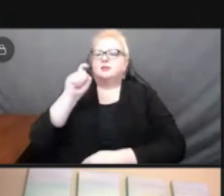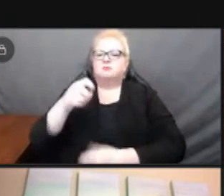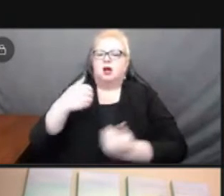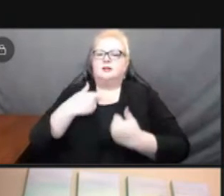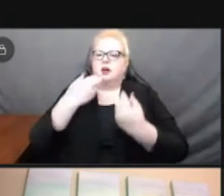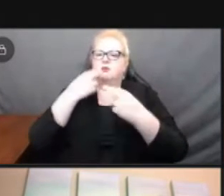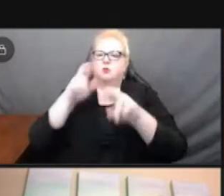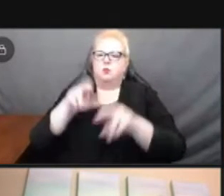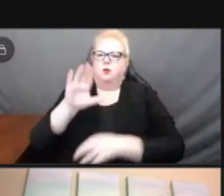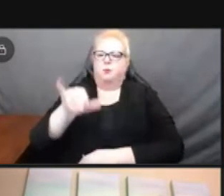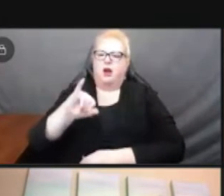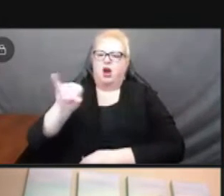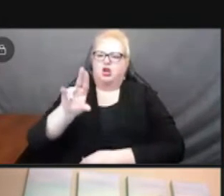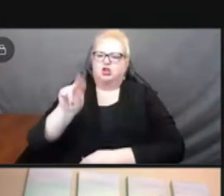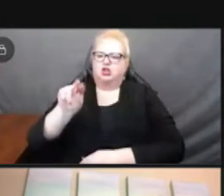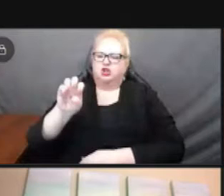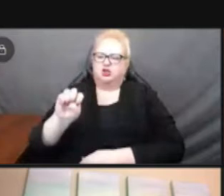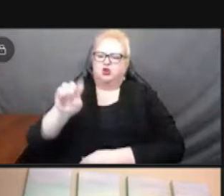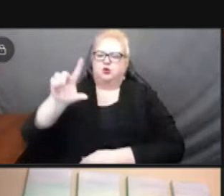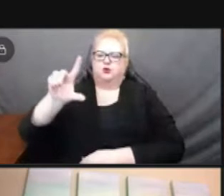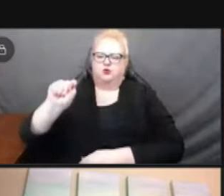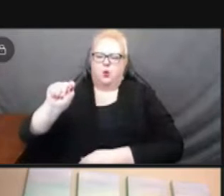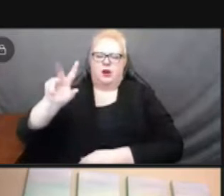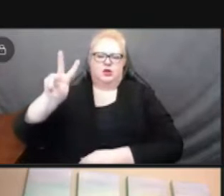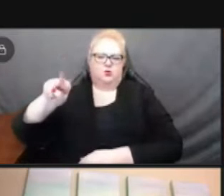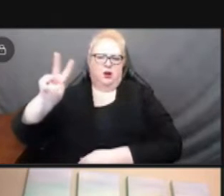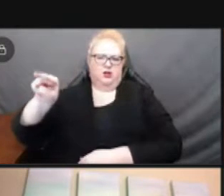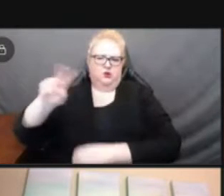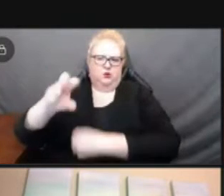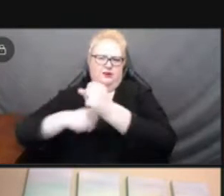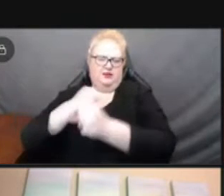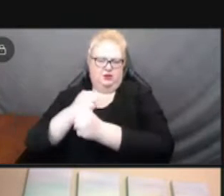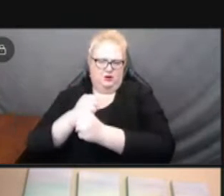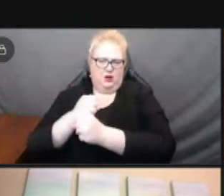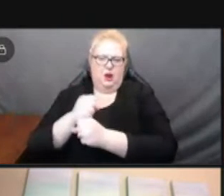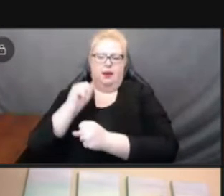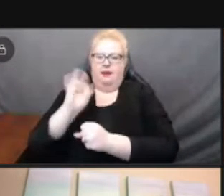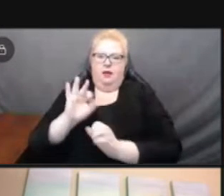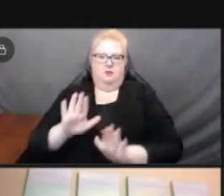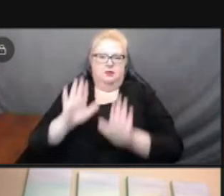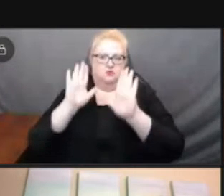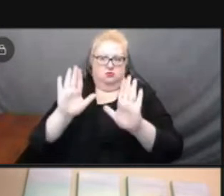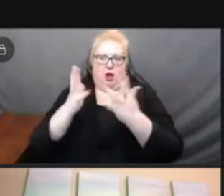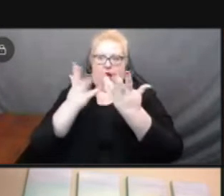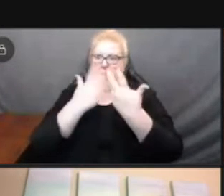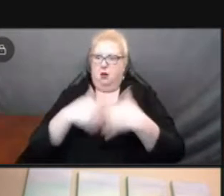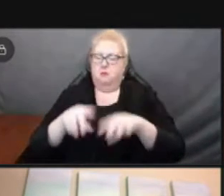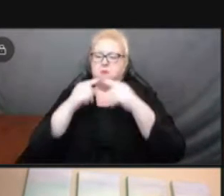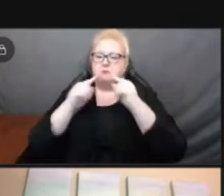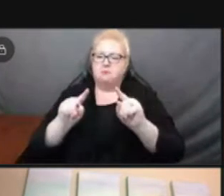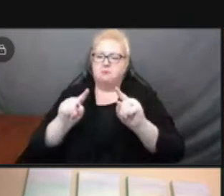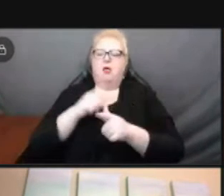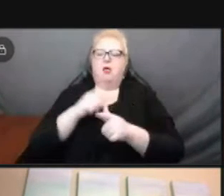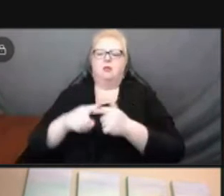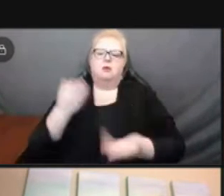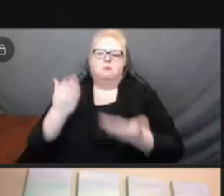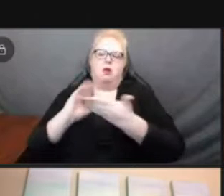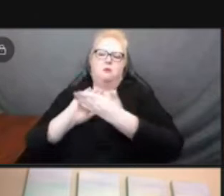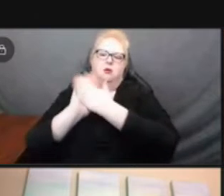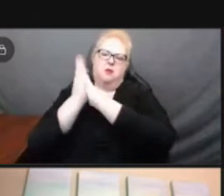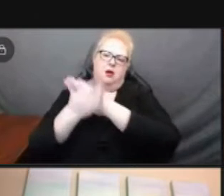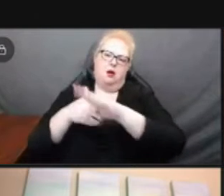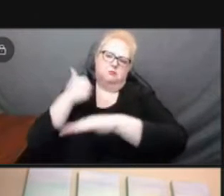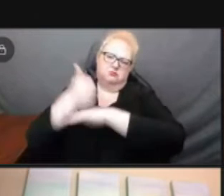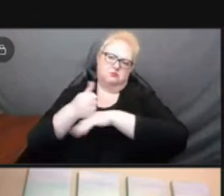And then if this is something that works out great, maybe it's something that becomes a standing, committee like our other committees. But if